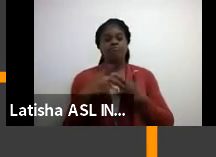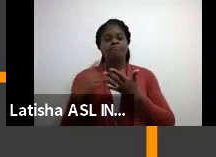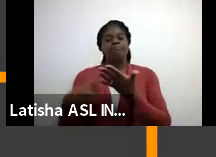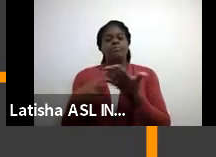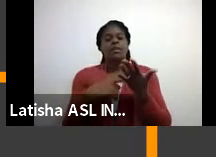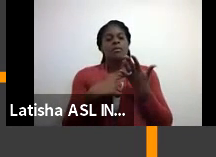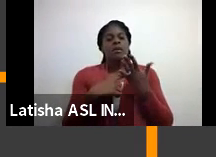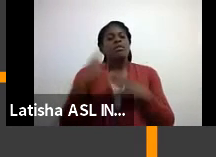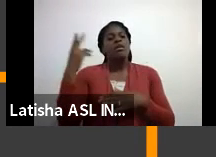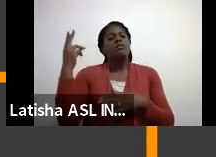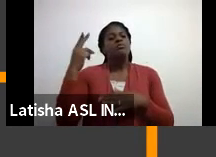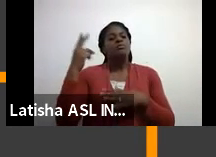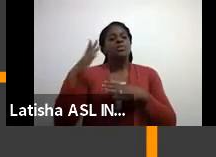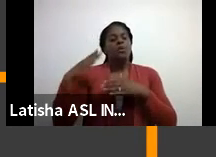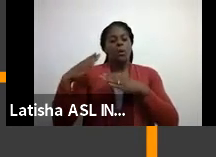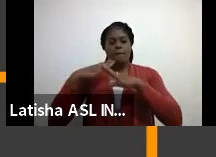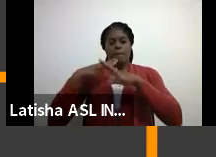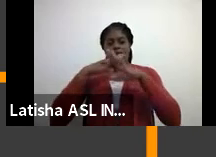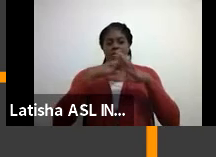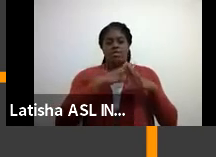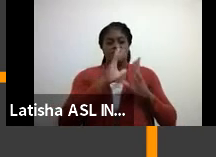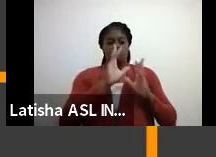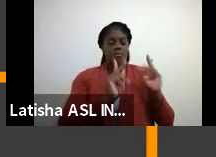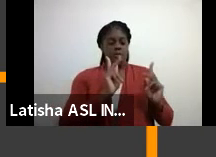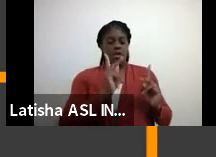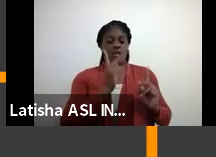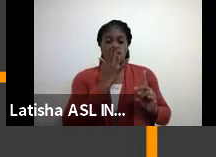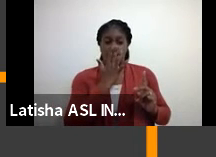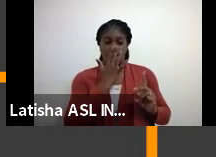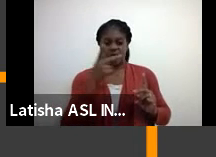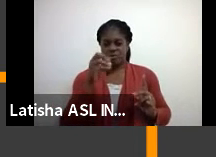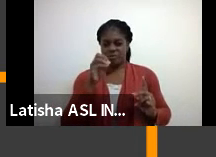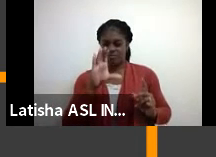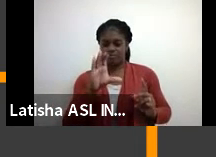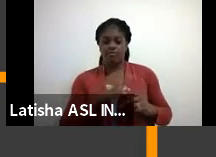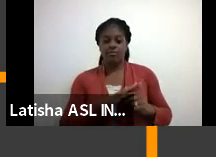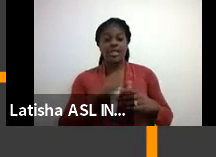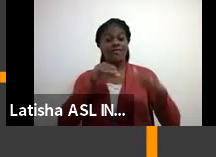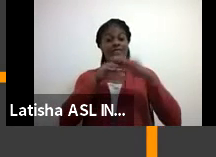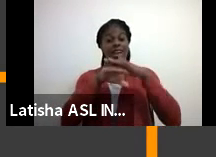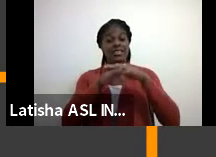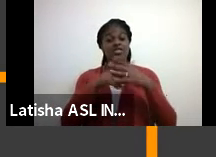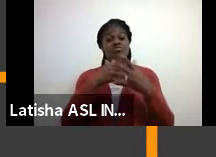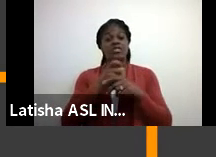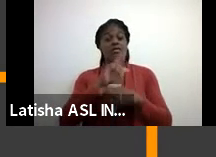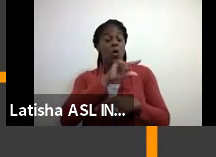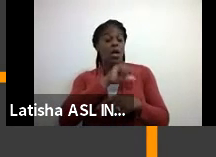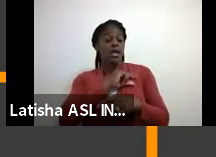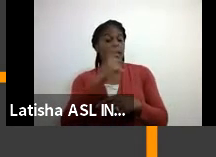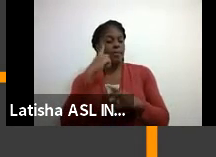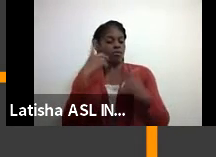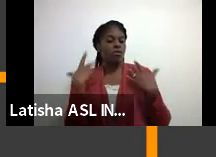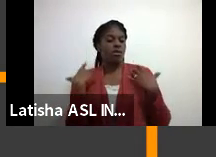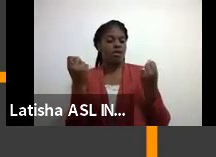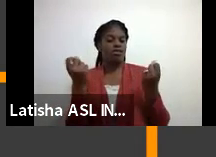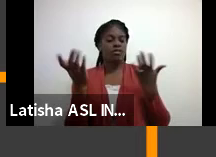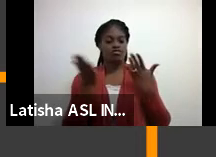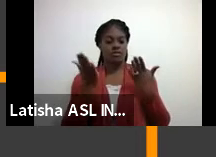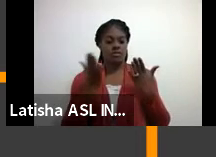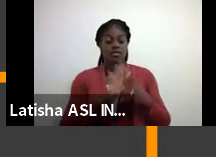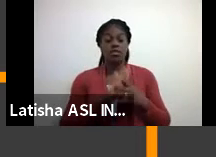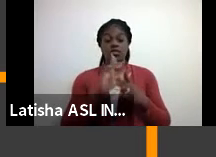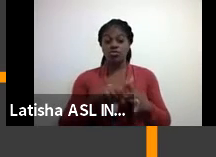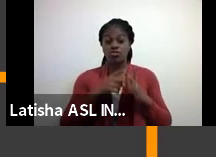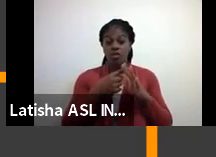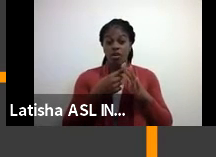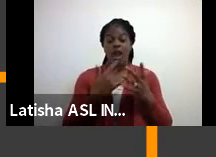about some of the historical barriers for people of color to access and receive quality mental health services. To get started,